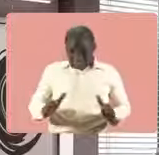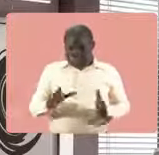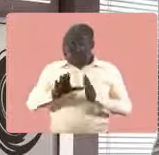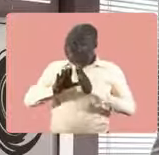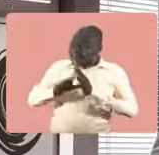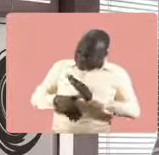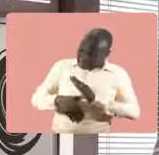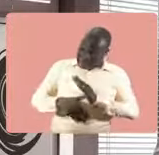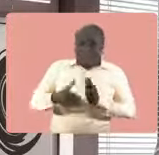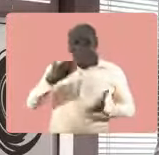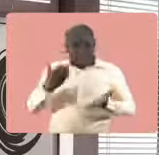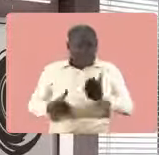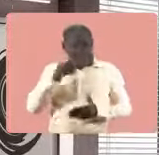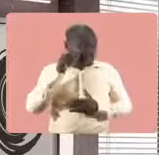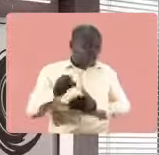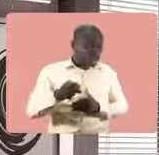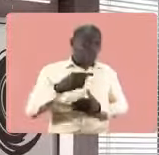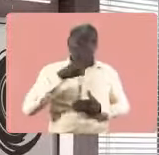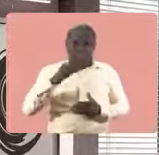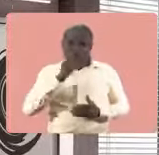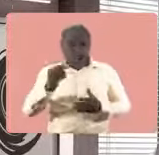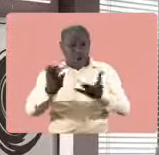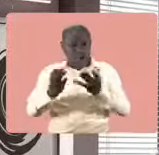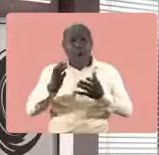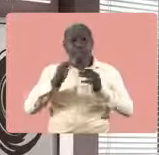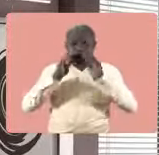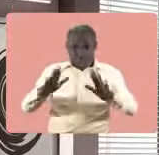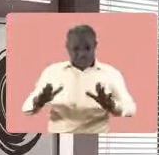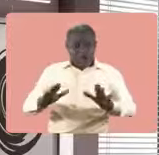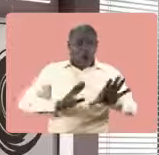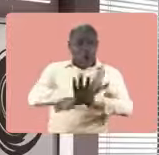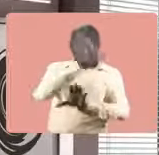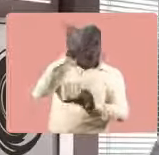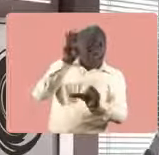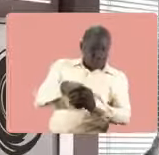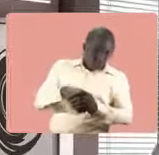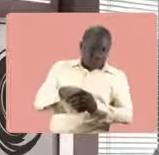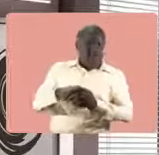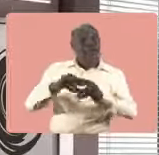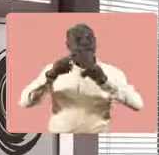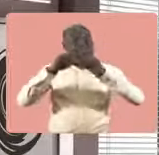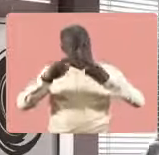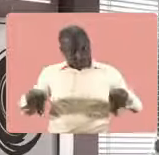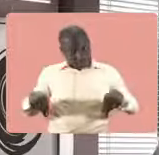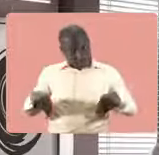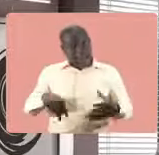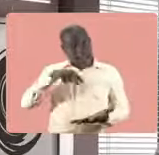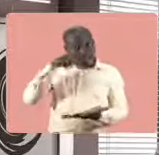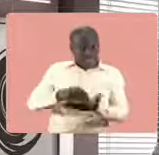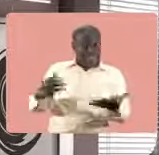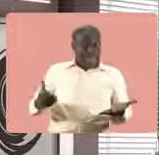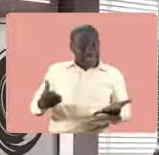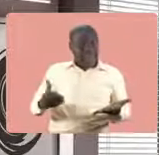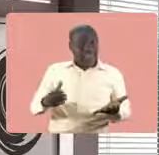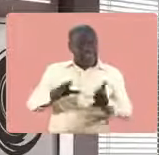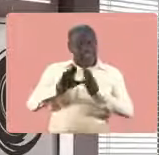Nesu wasi kro en mwa. O noa o konfo no. O tikro ni mubi. Sa ebey yame boi. Medjina eso.